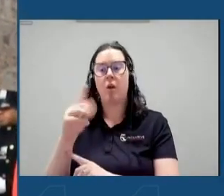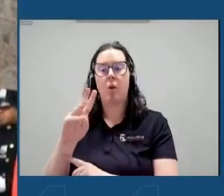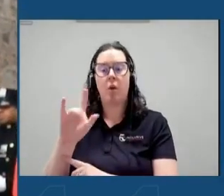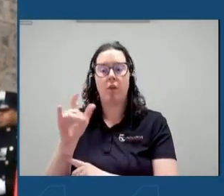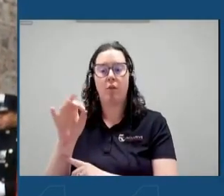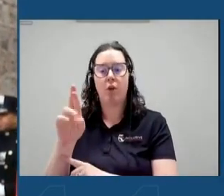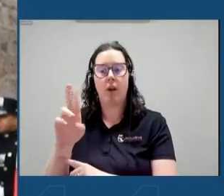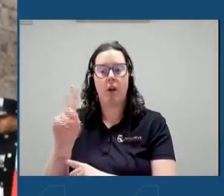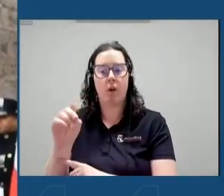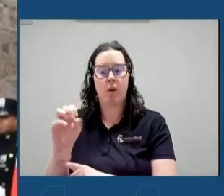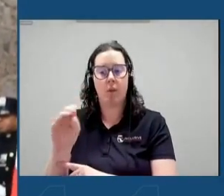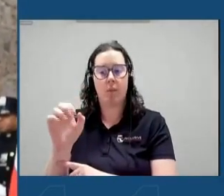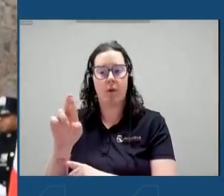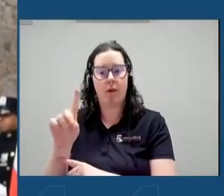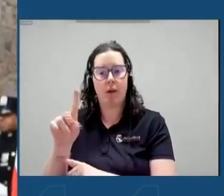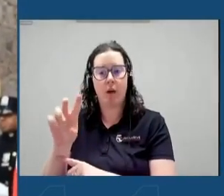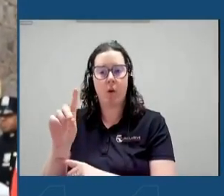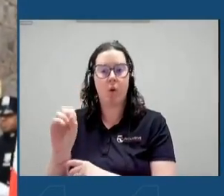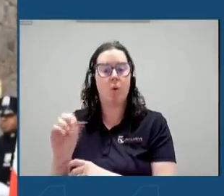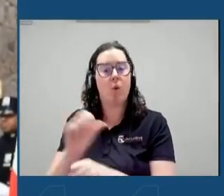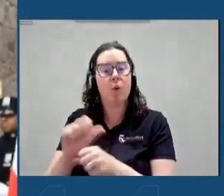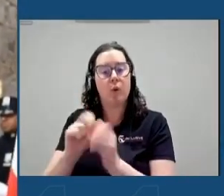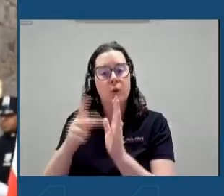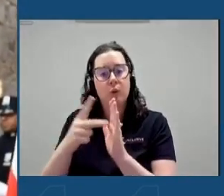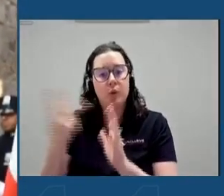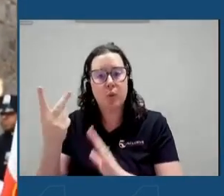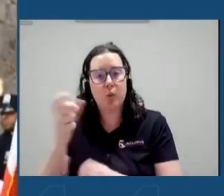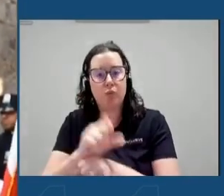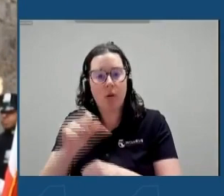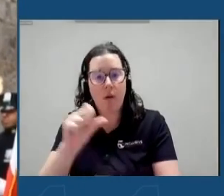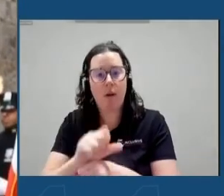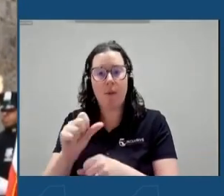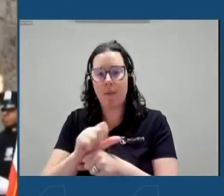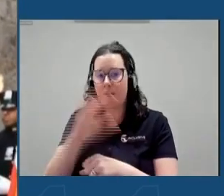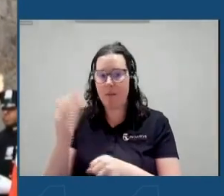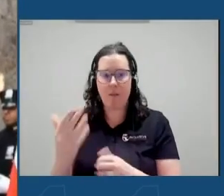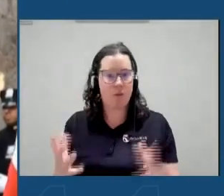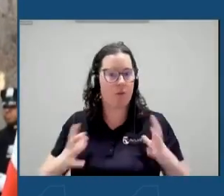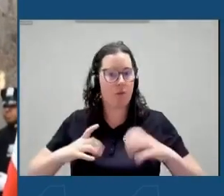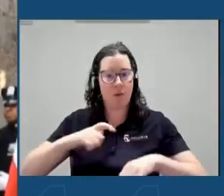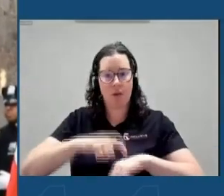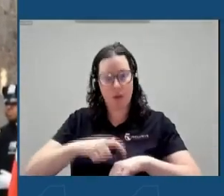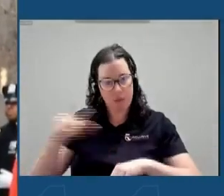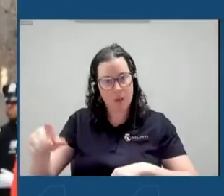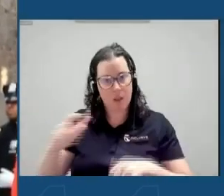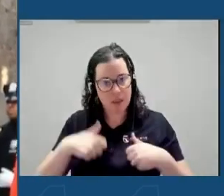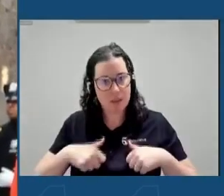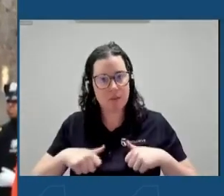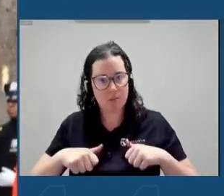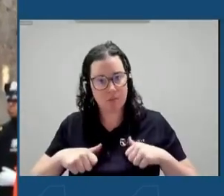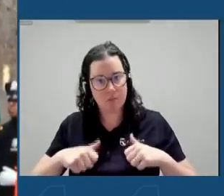had a day off. He too experienced sacrifice to live a better life.